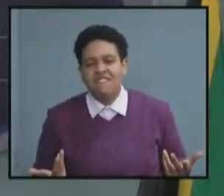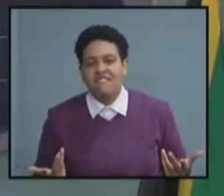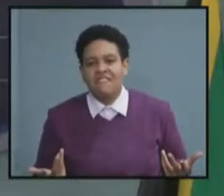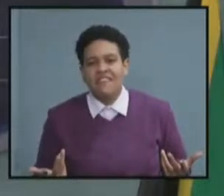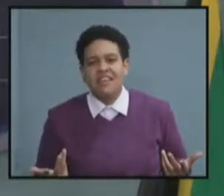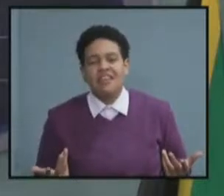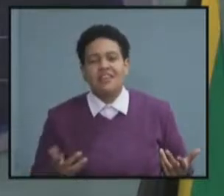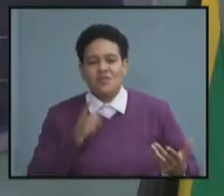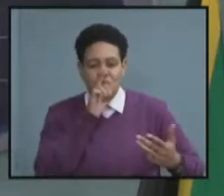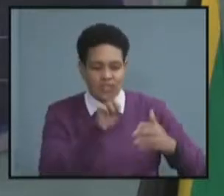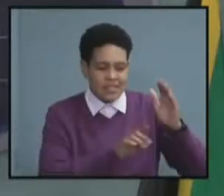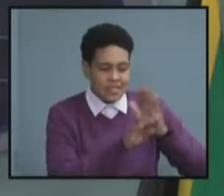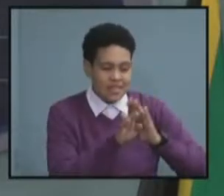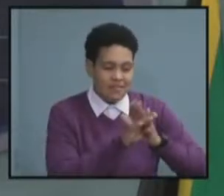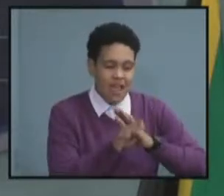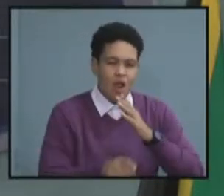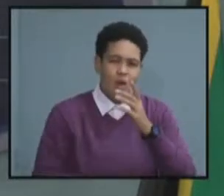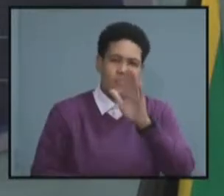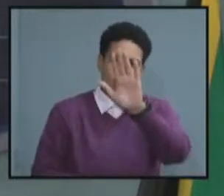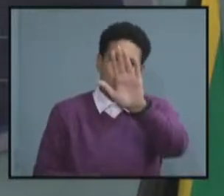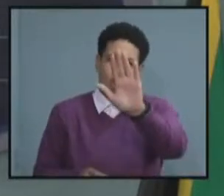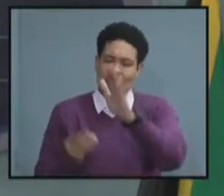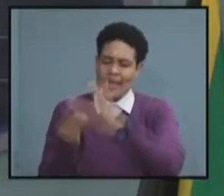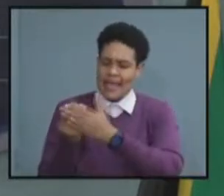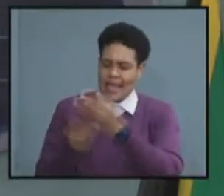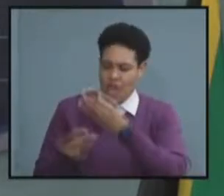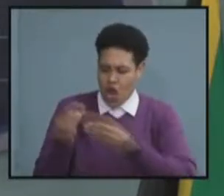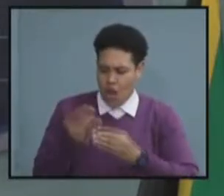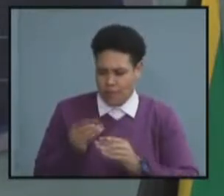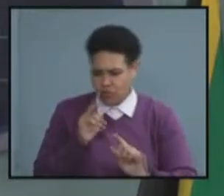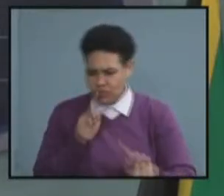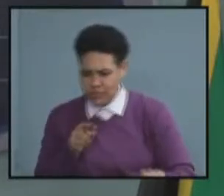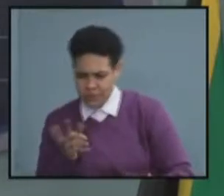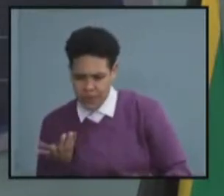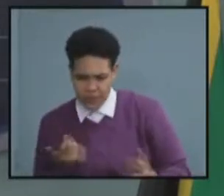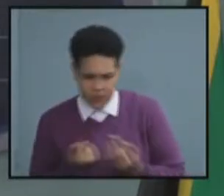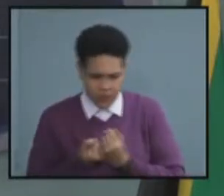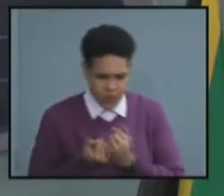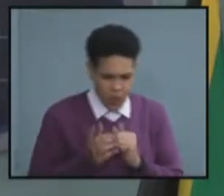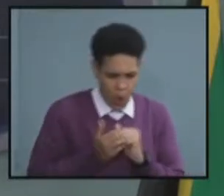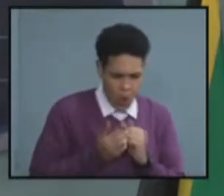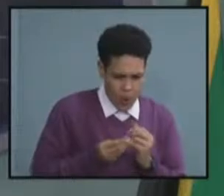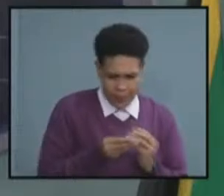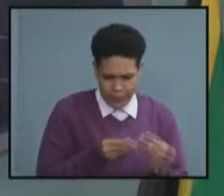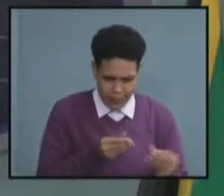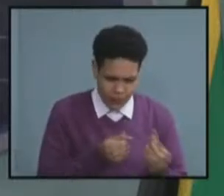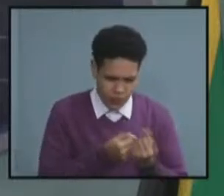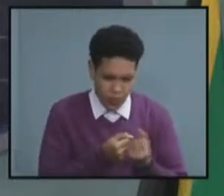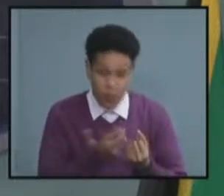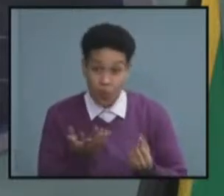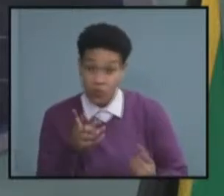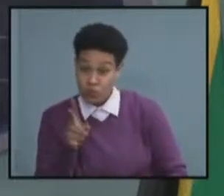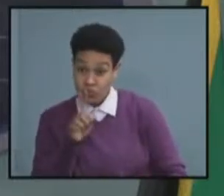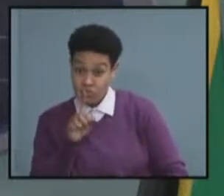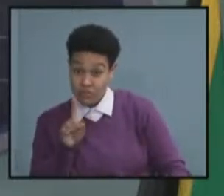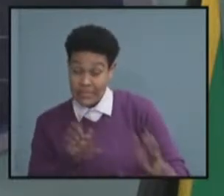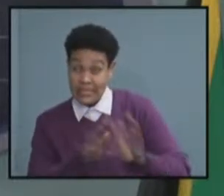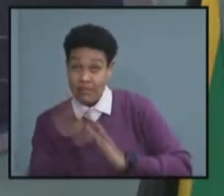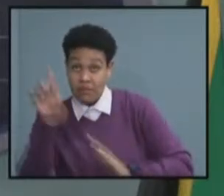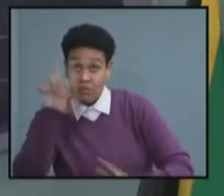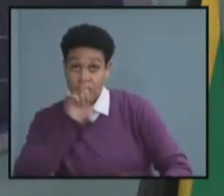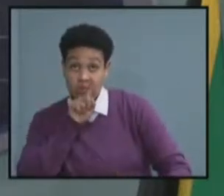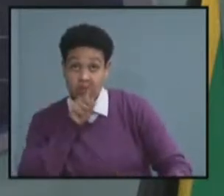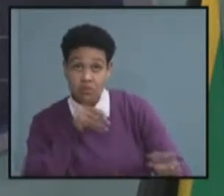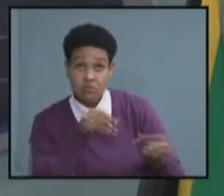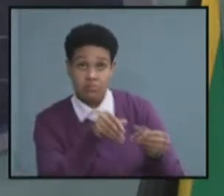to develop your economic response. And as you develop your economic response,